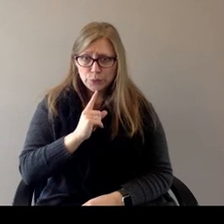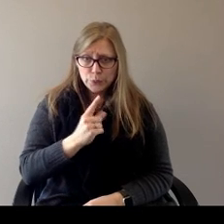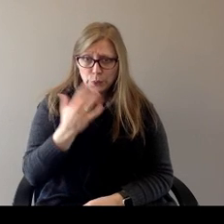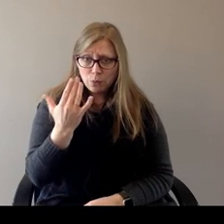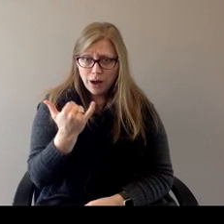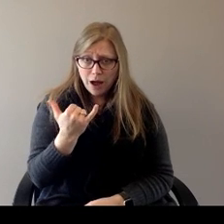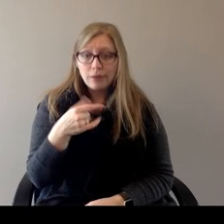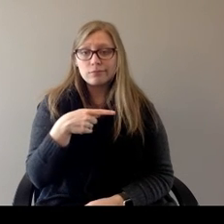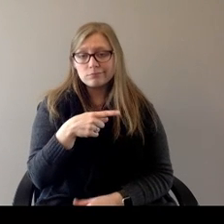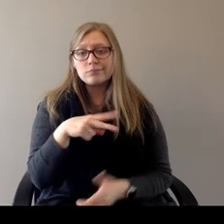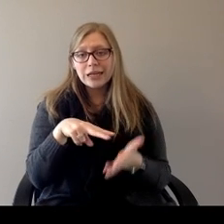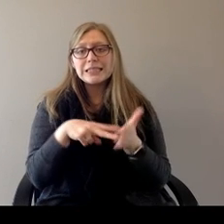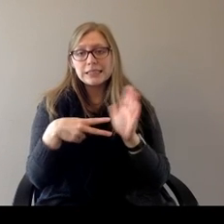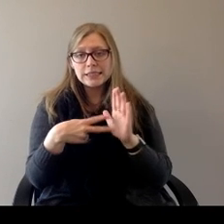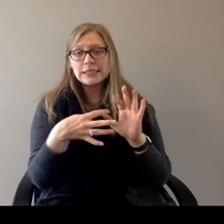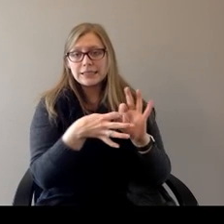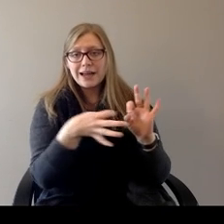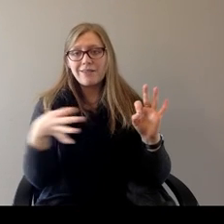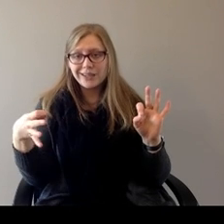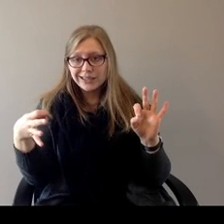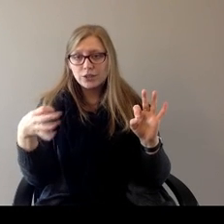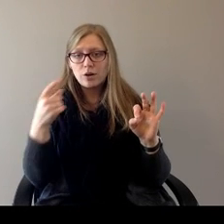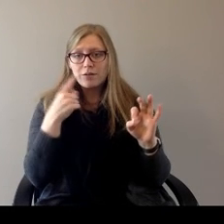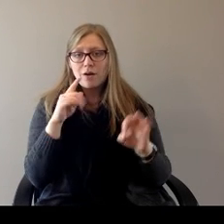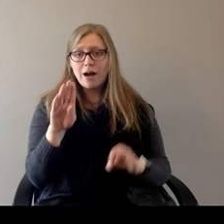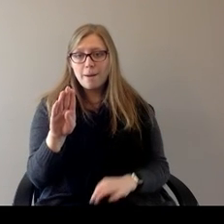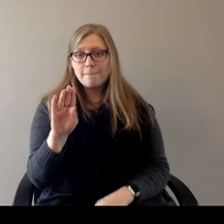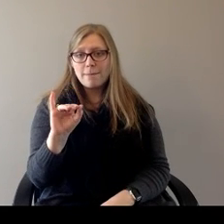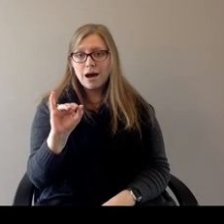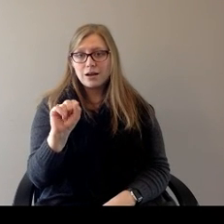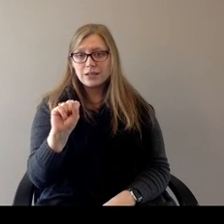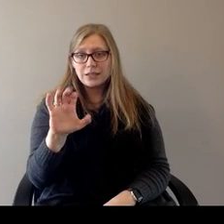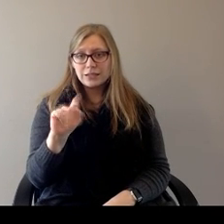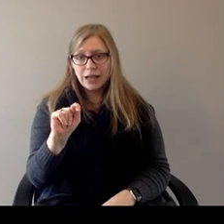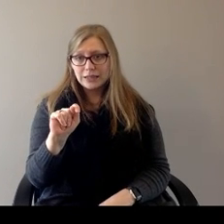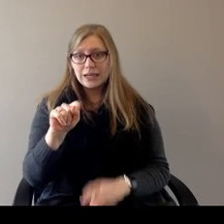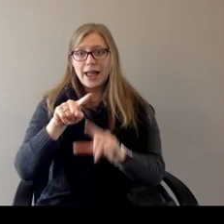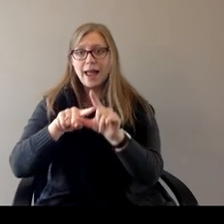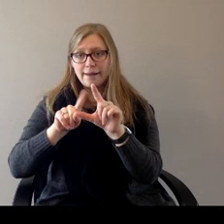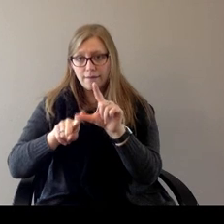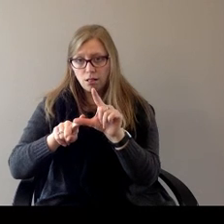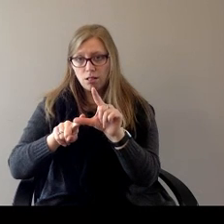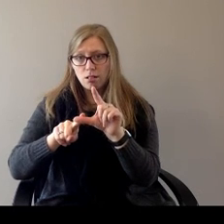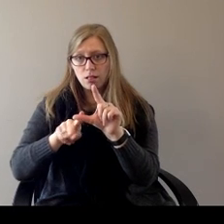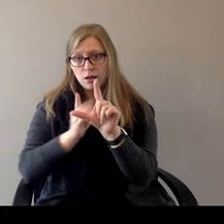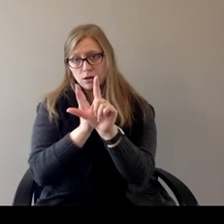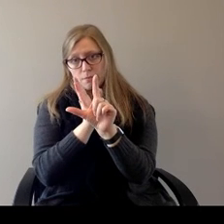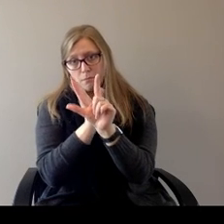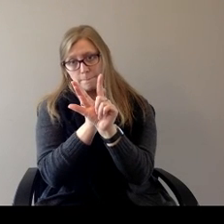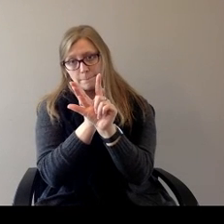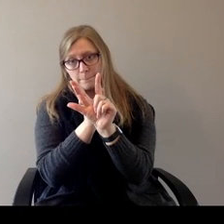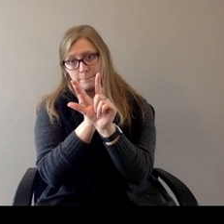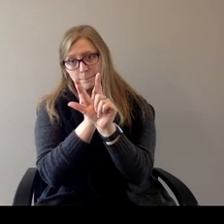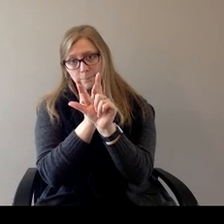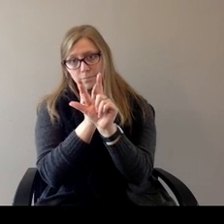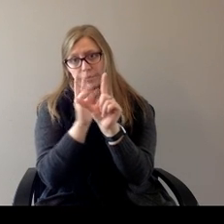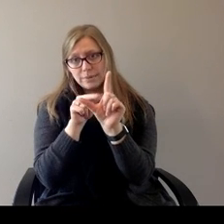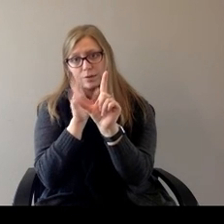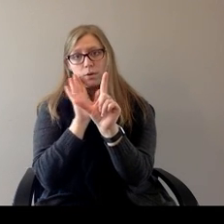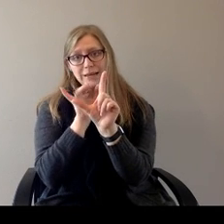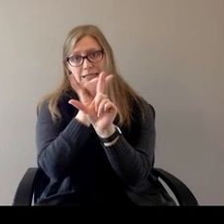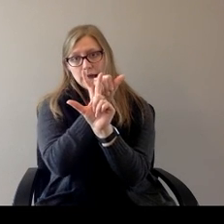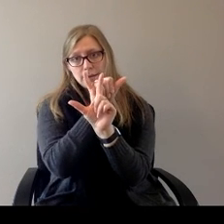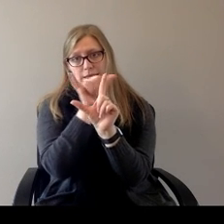the definition of bisecting an angle. So definition of bisect. So now we